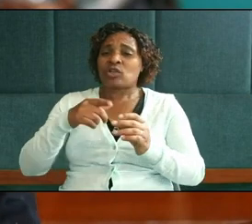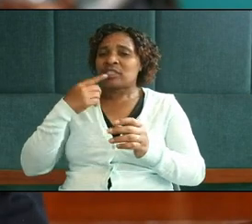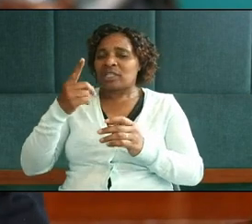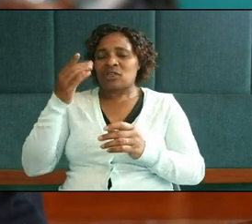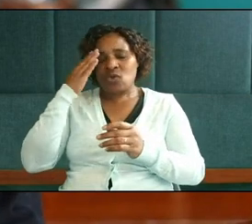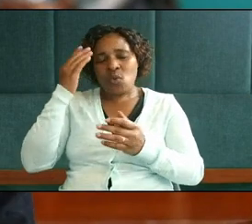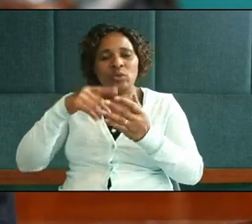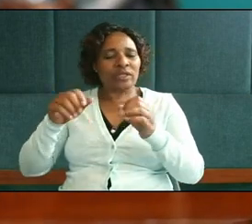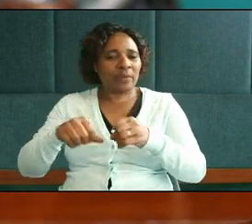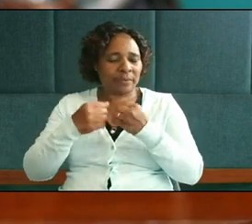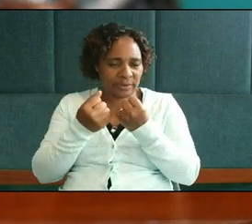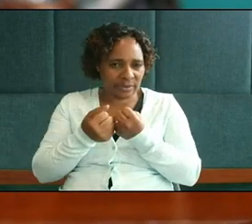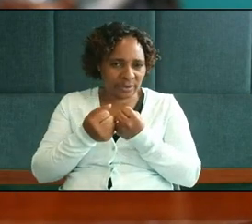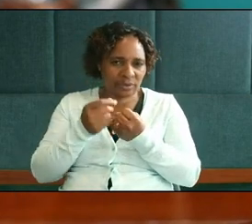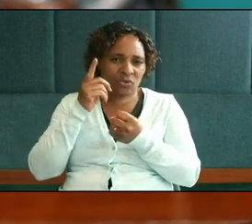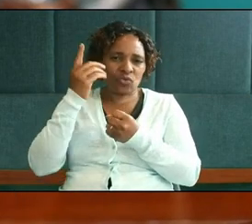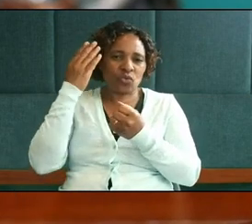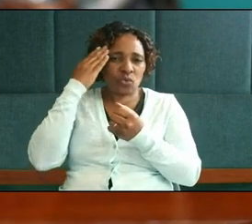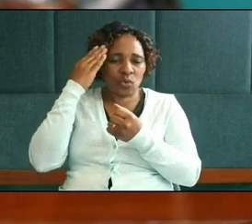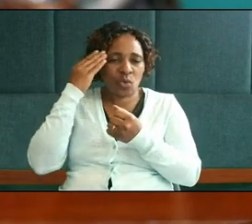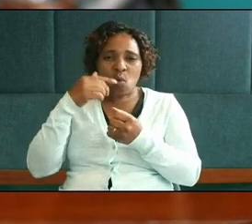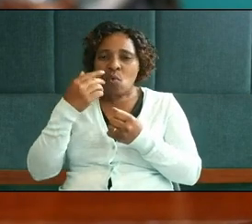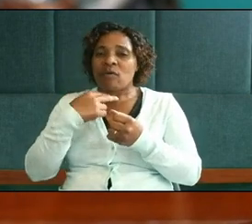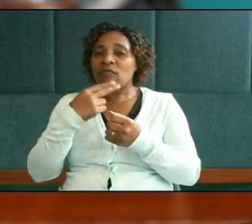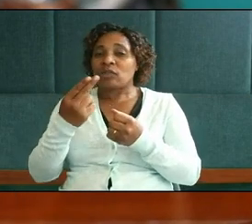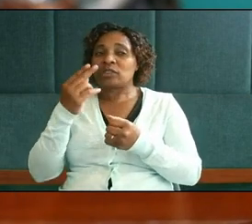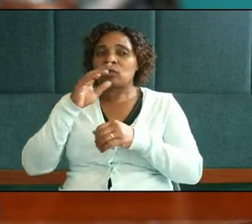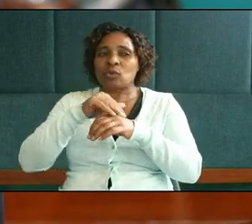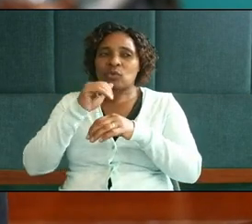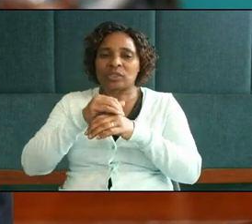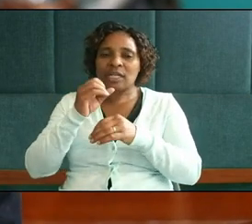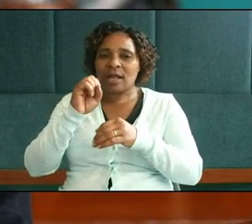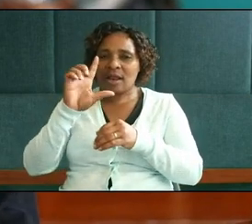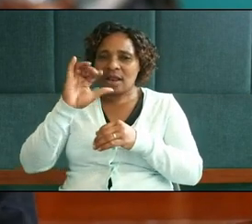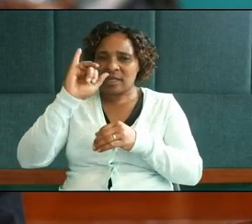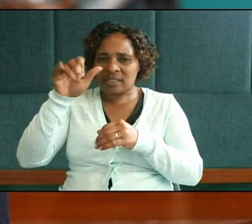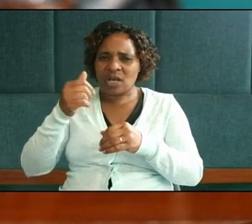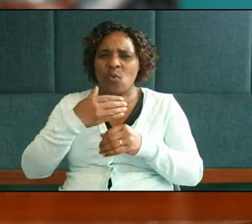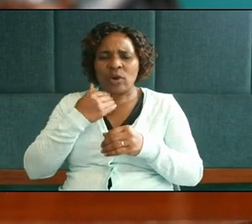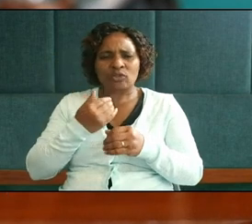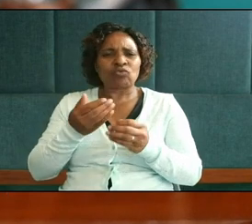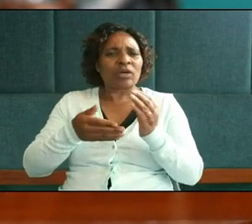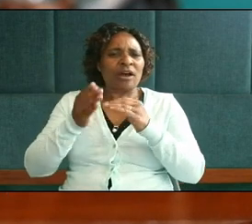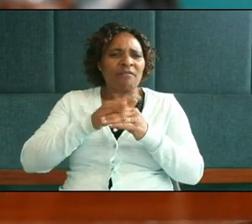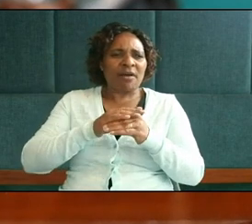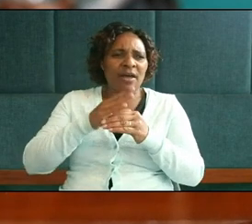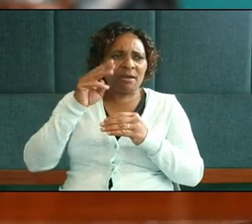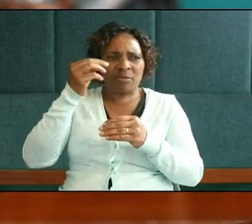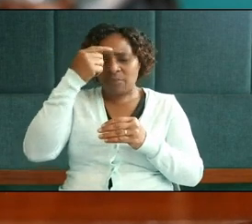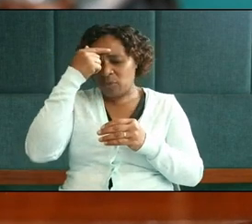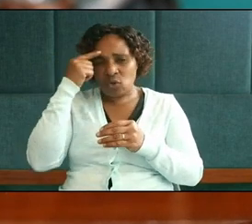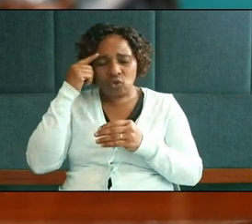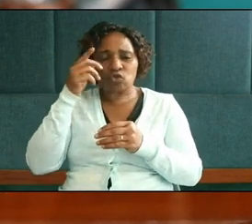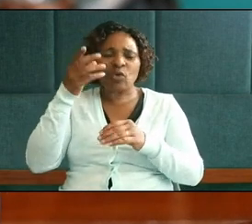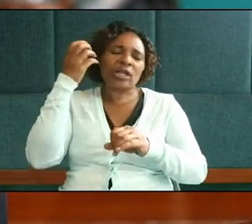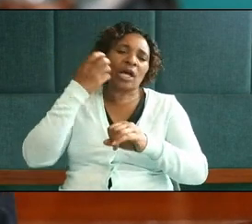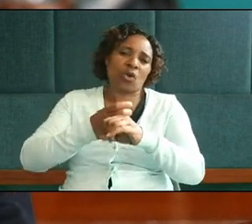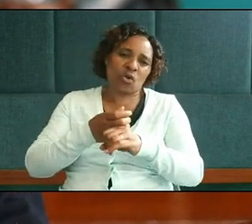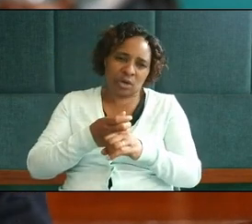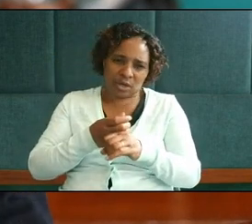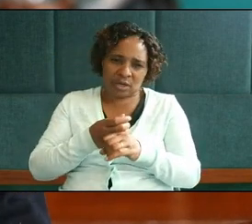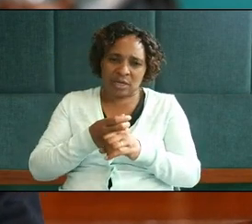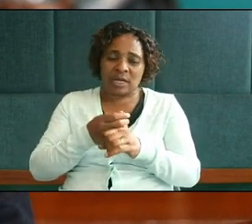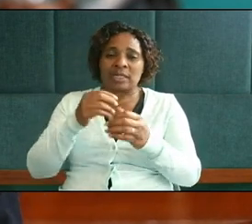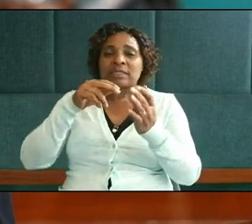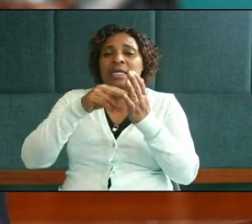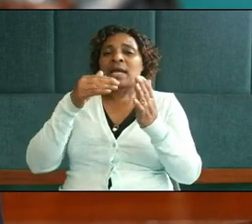knows what happened. You're the one who knows the voice that called Elijah. I want you to cover him because you're the solid rock.